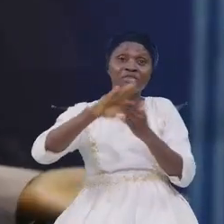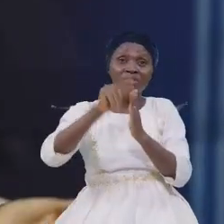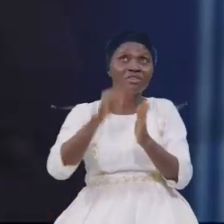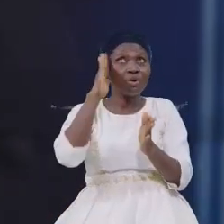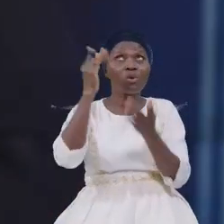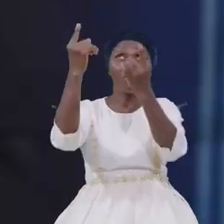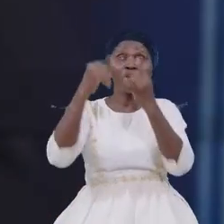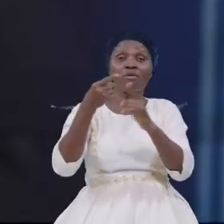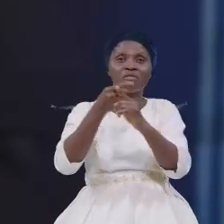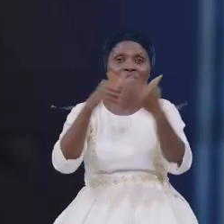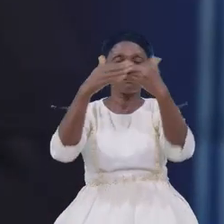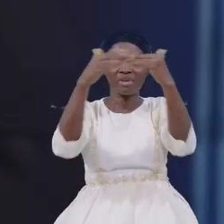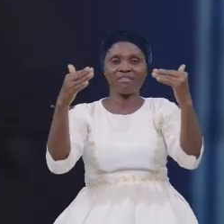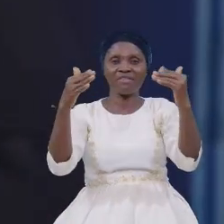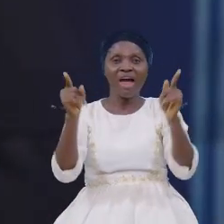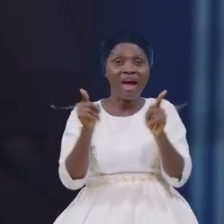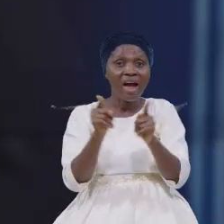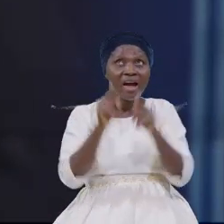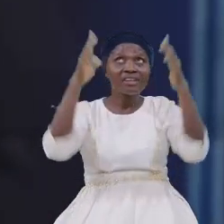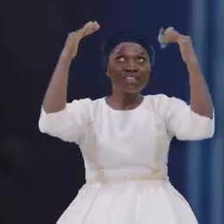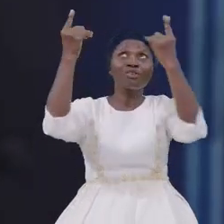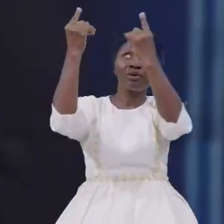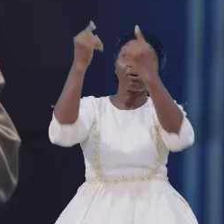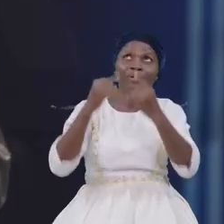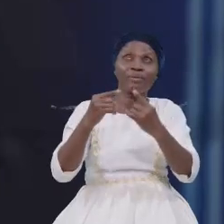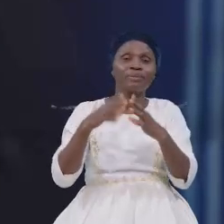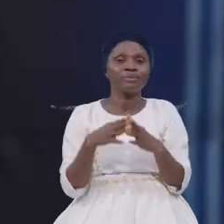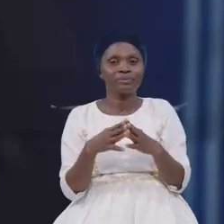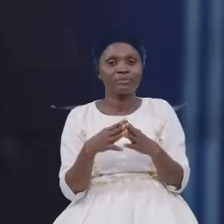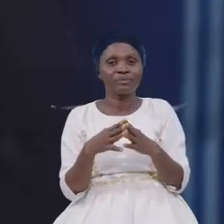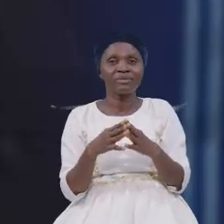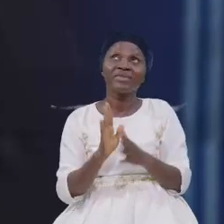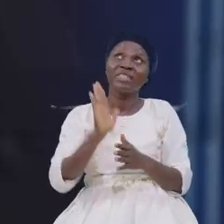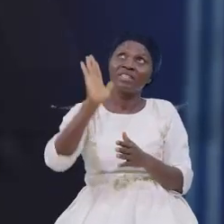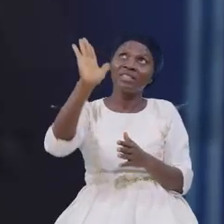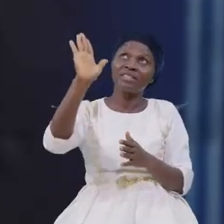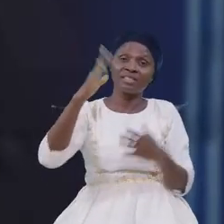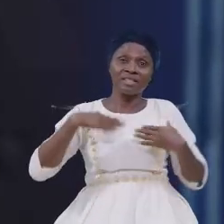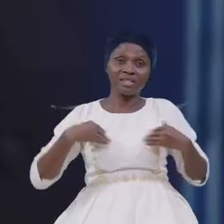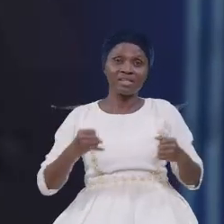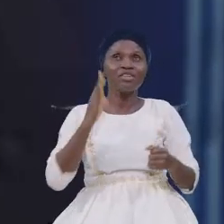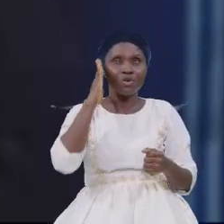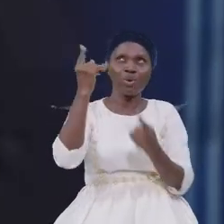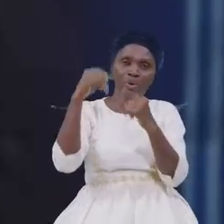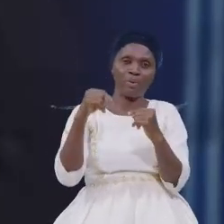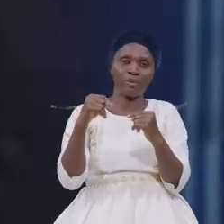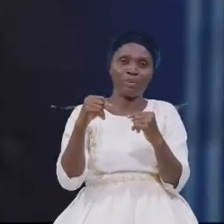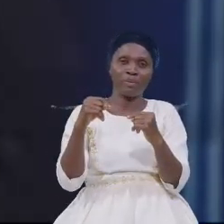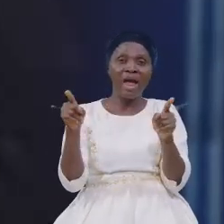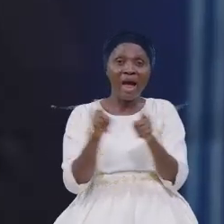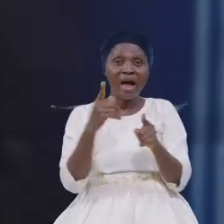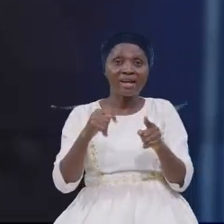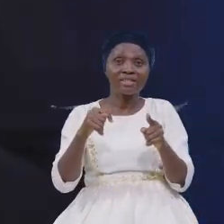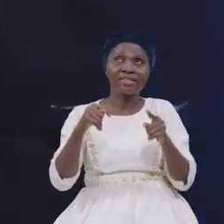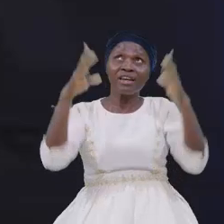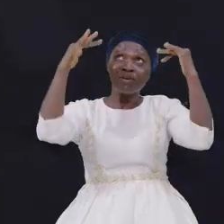the rain cometh down. His healing will come as the rain